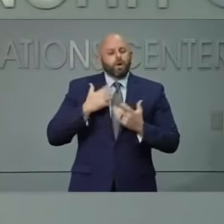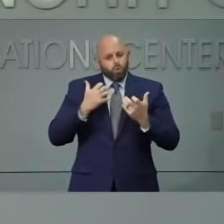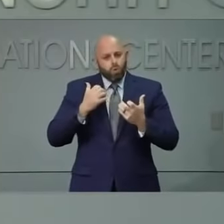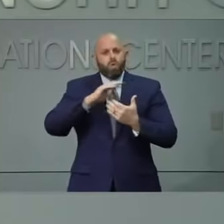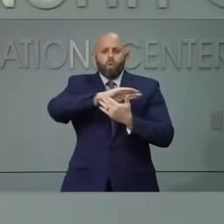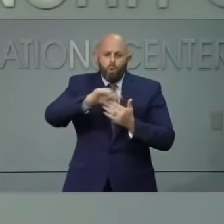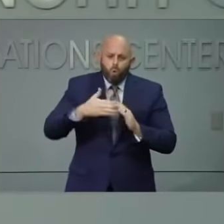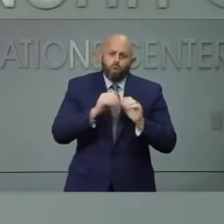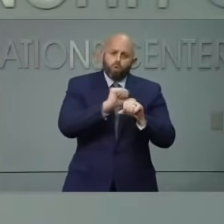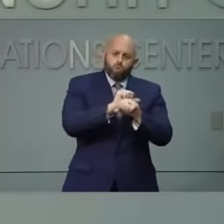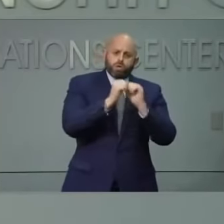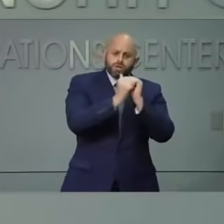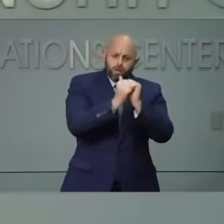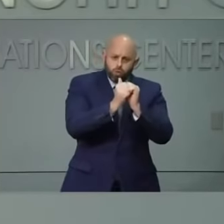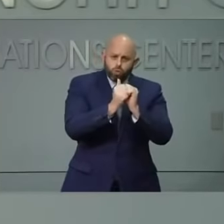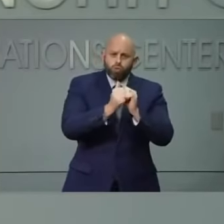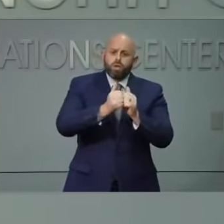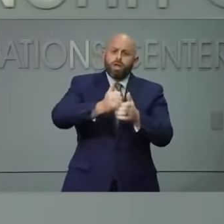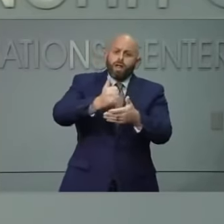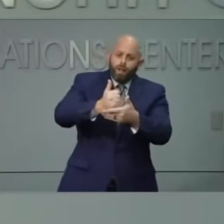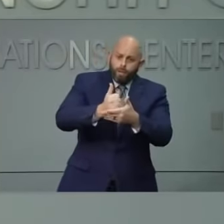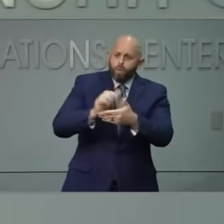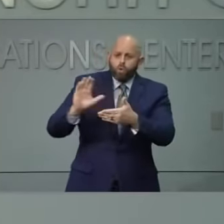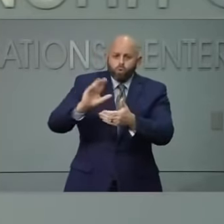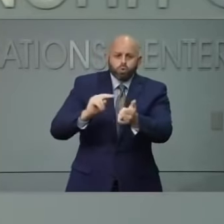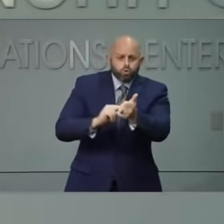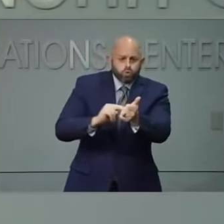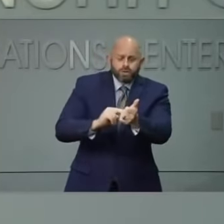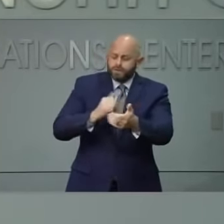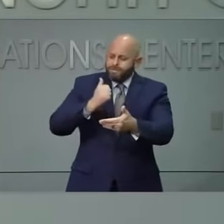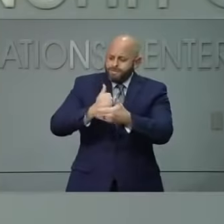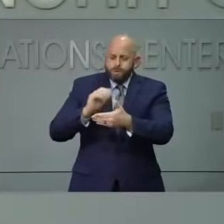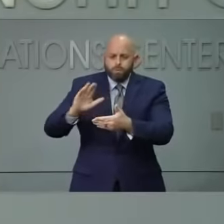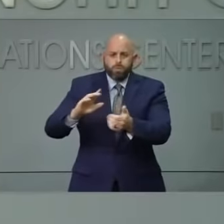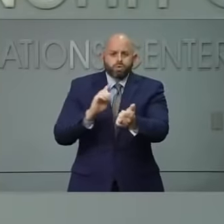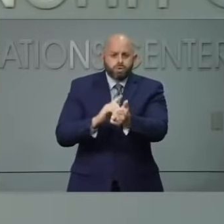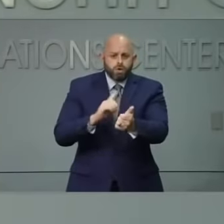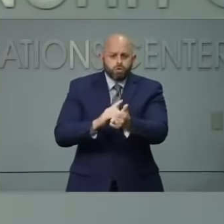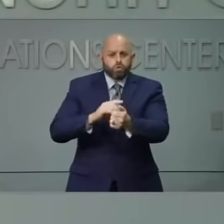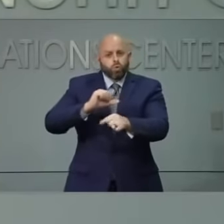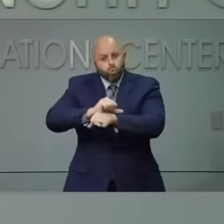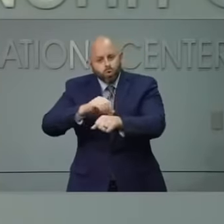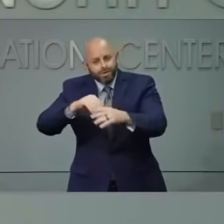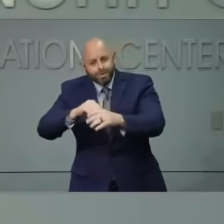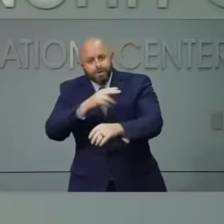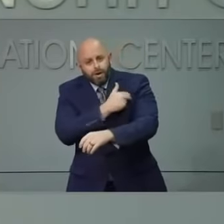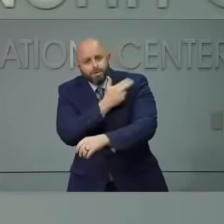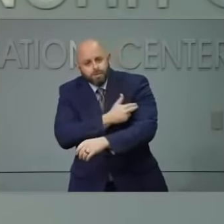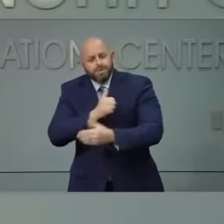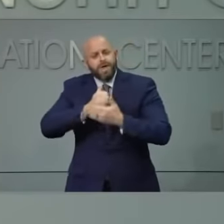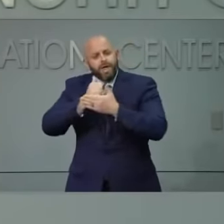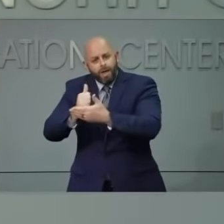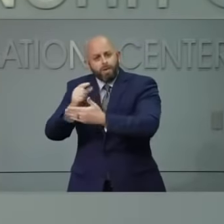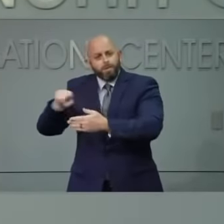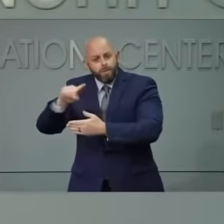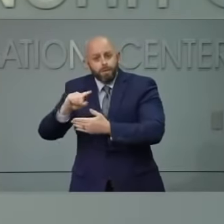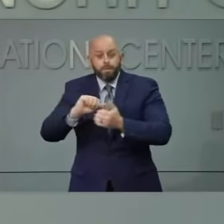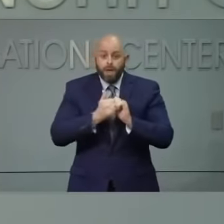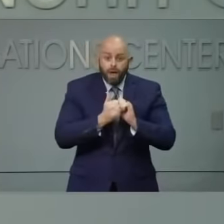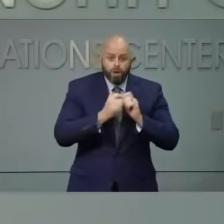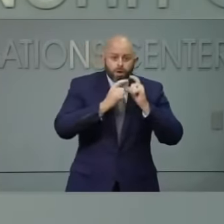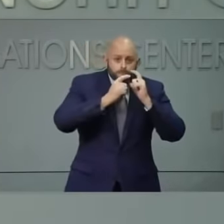this virus, but to help out the healthcare workers who are on the front line. And when you talk about